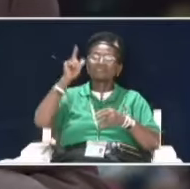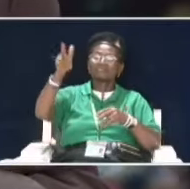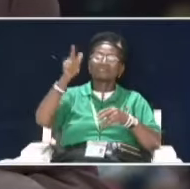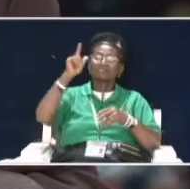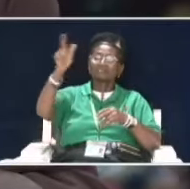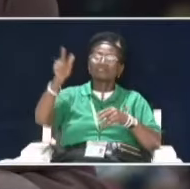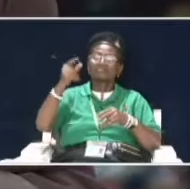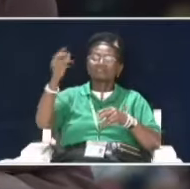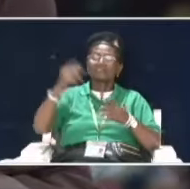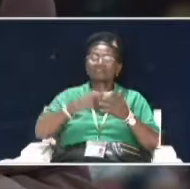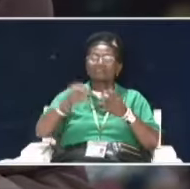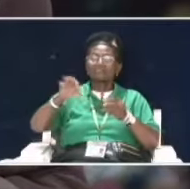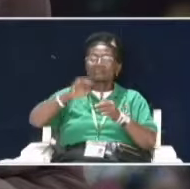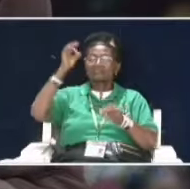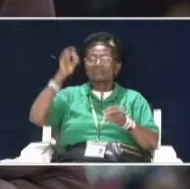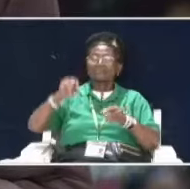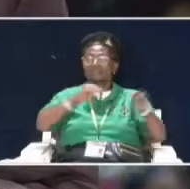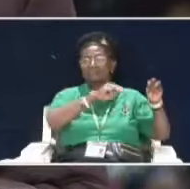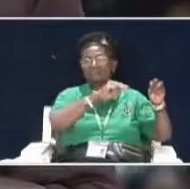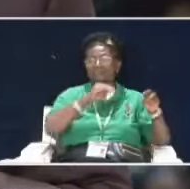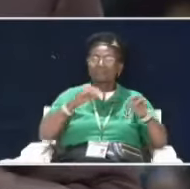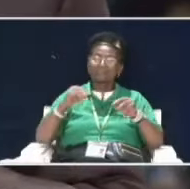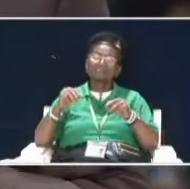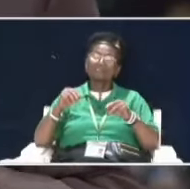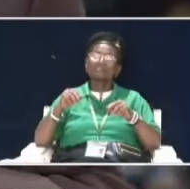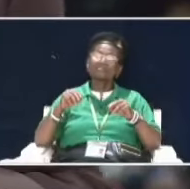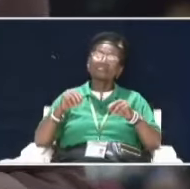the Holy Spirit moved.